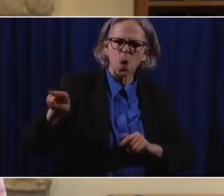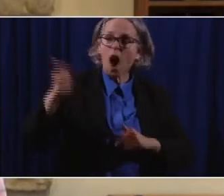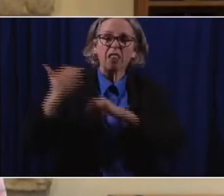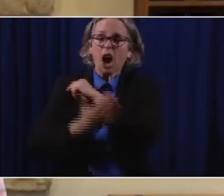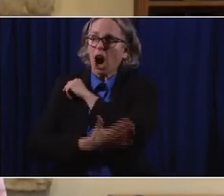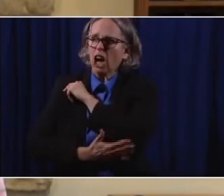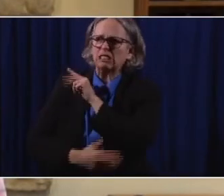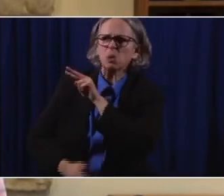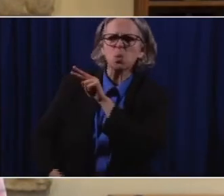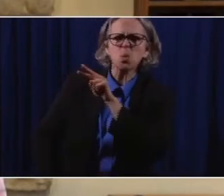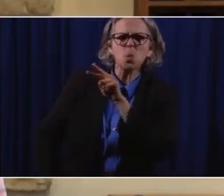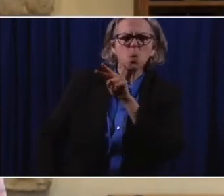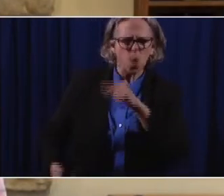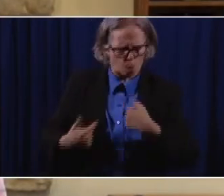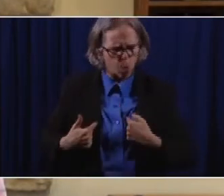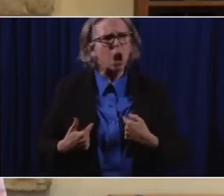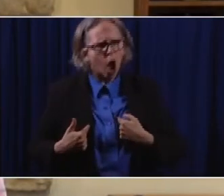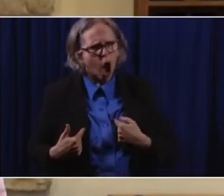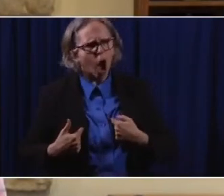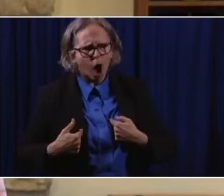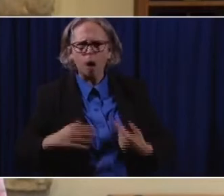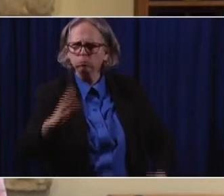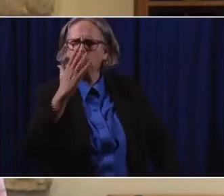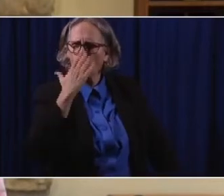pretty well. And what we've really avoided,